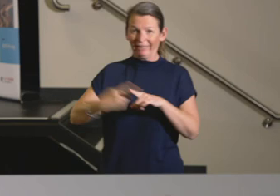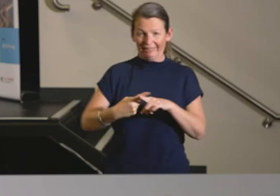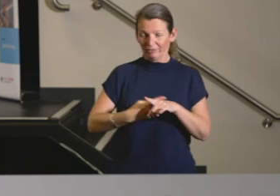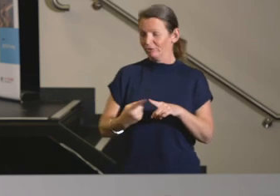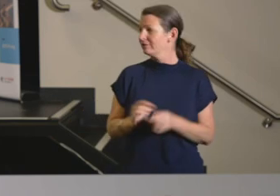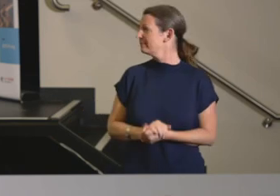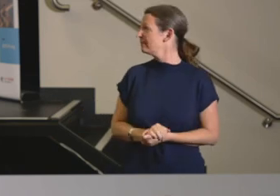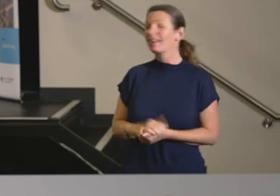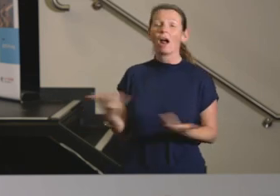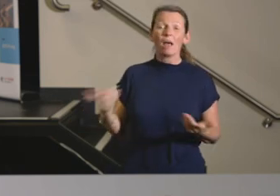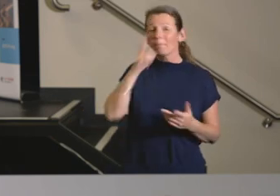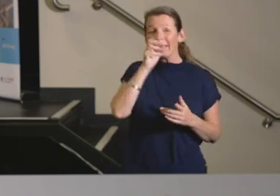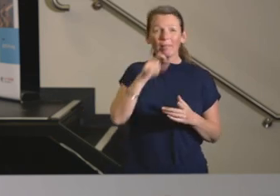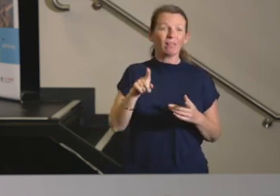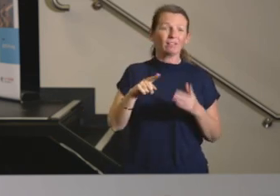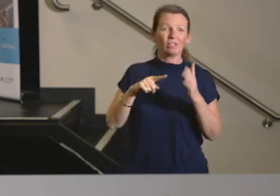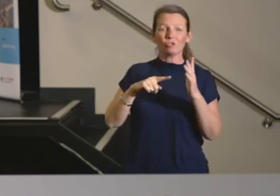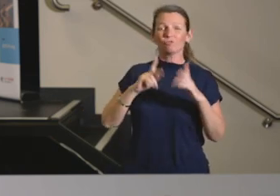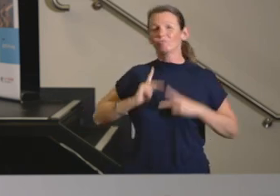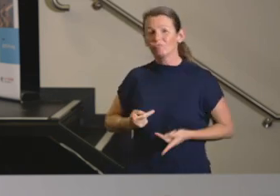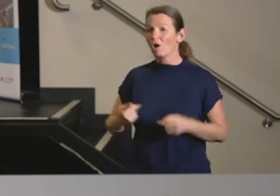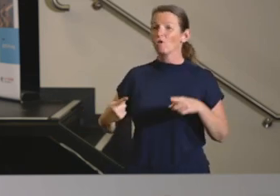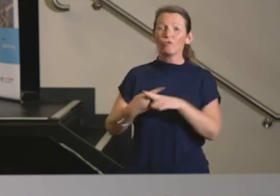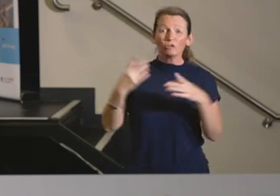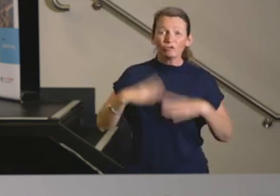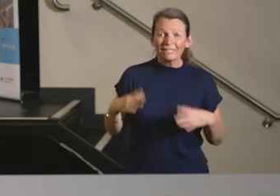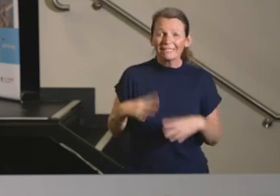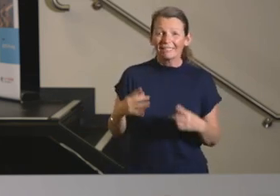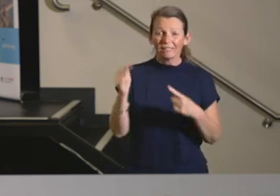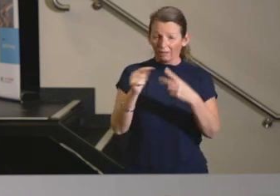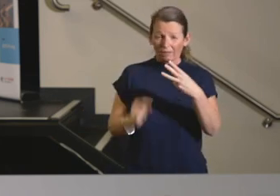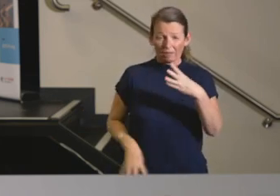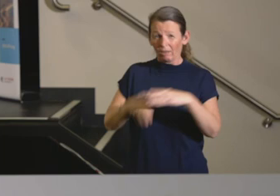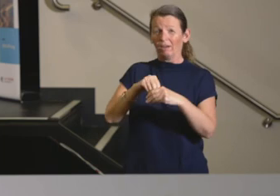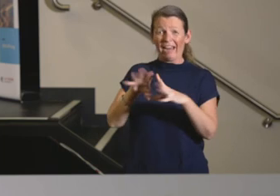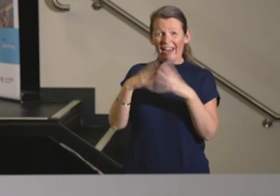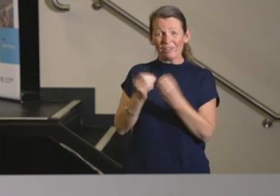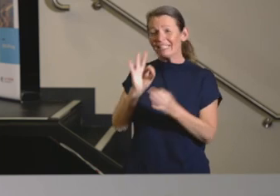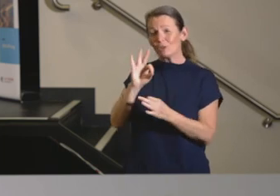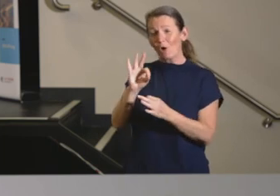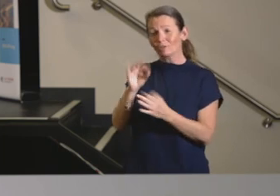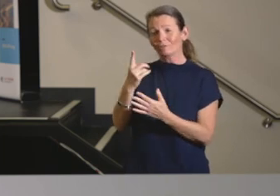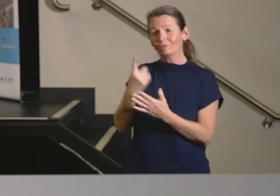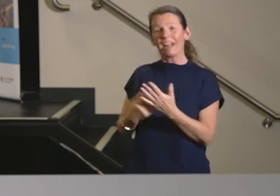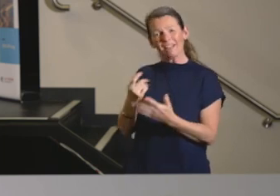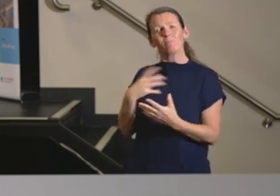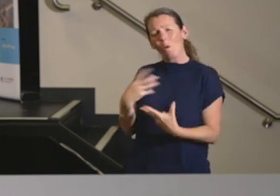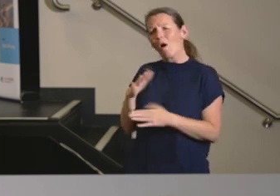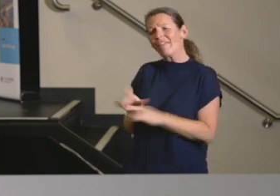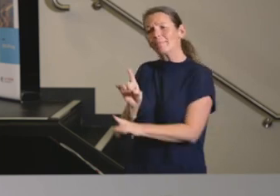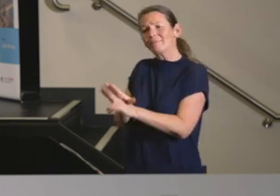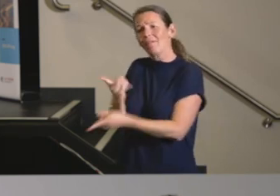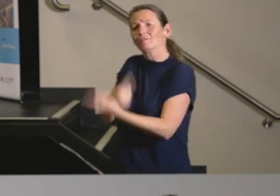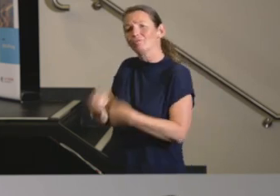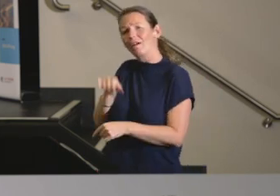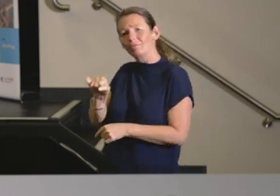transgender people, transsexual people, cross-dressers, all of it. And it's something that they earned themselves, and because of that, it holds a